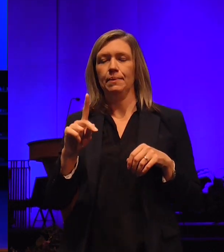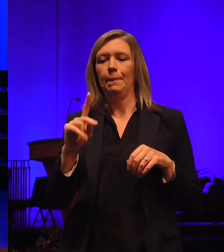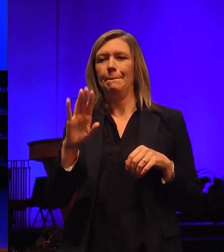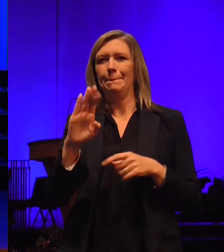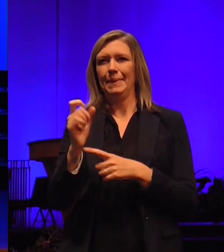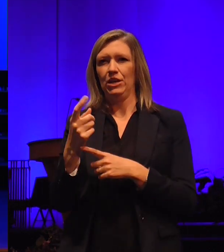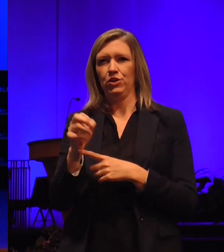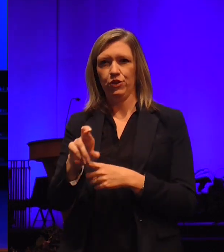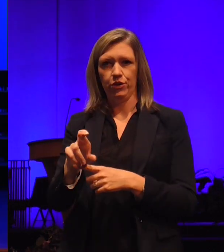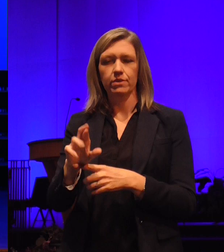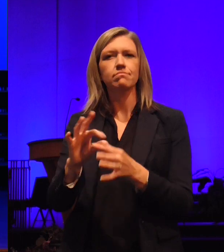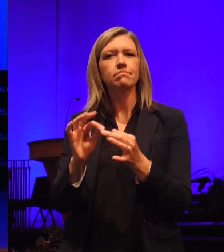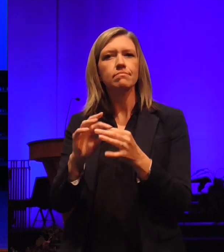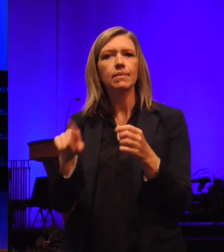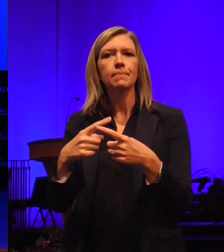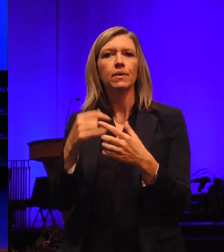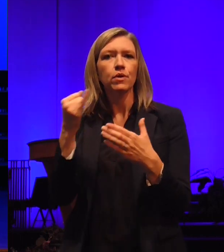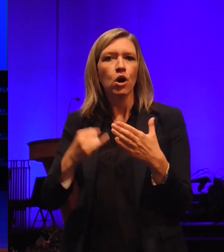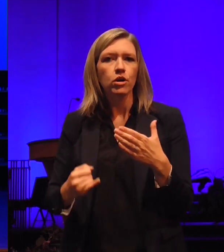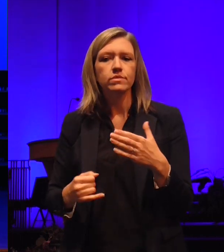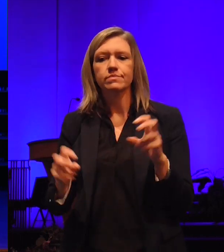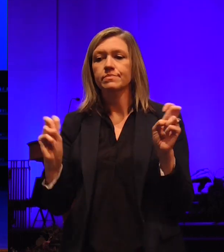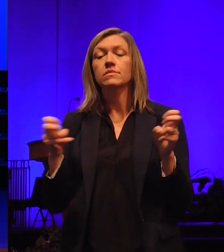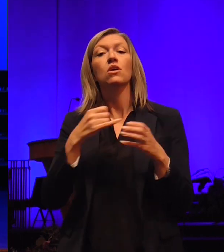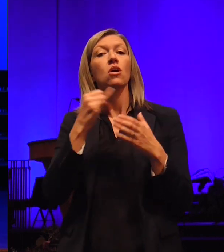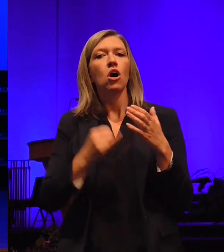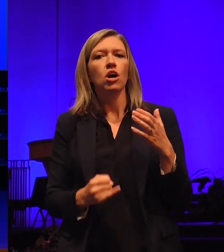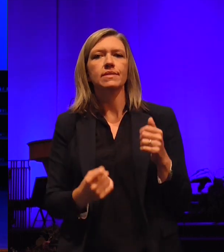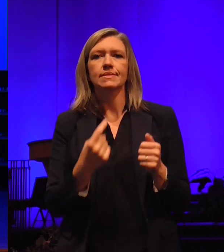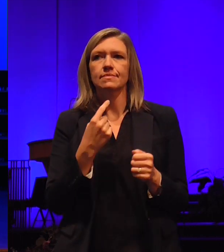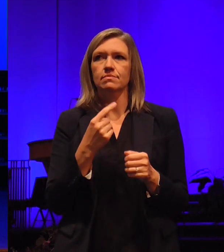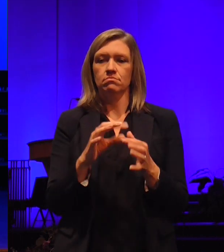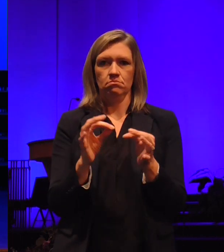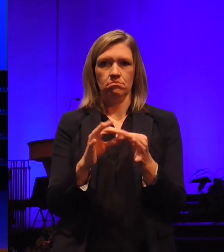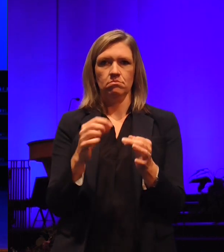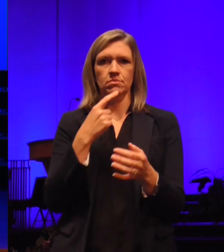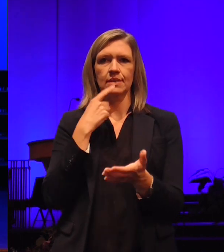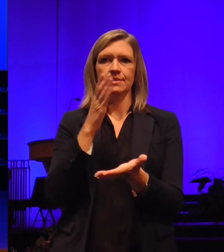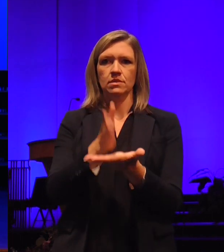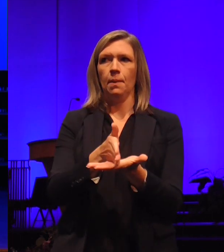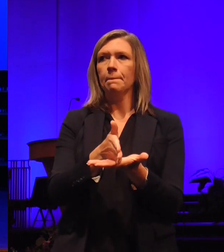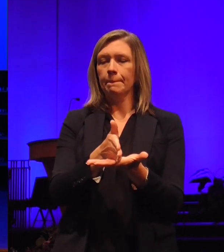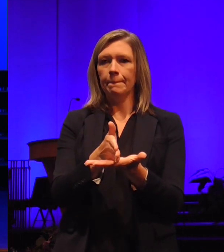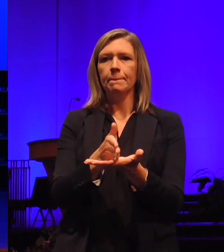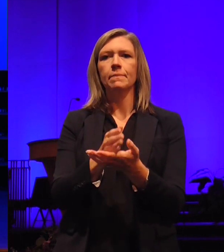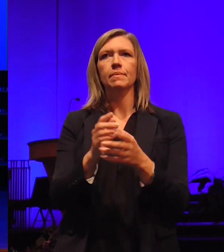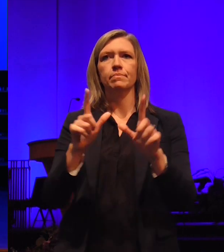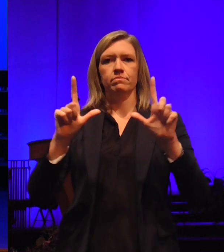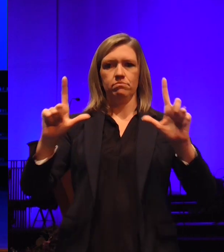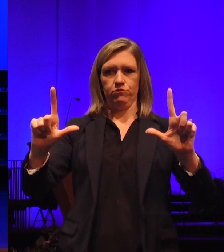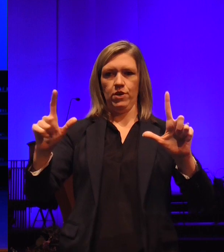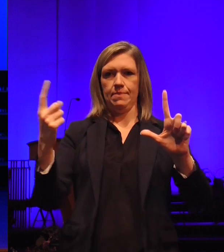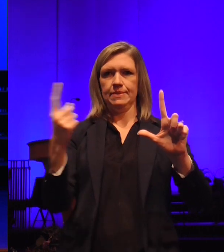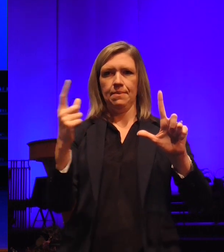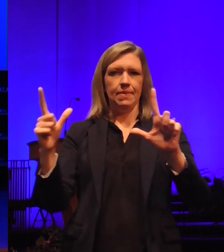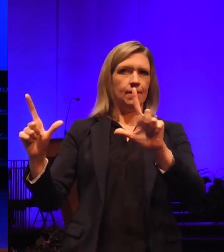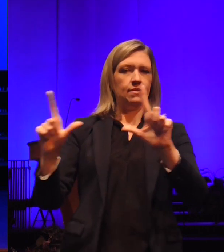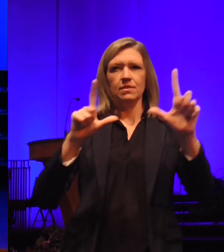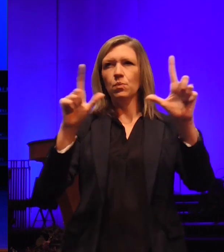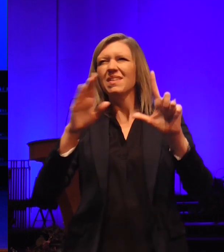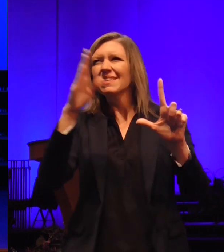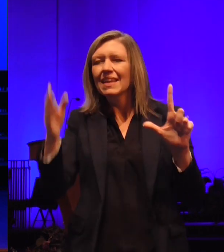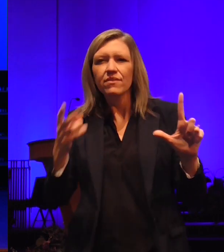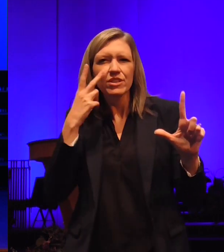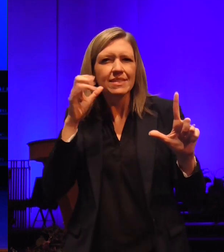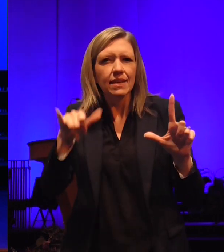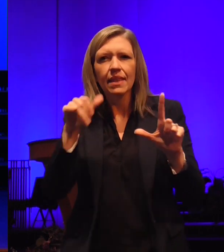is saying stop. It helps us stop by putting a frame around something and makes us see it in a way we would have never seen it